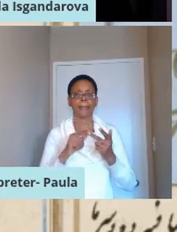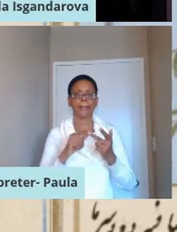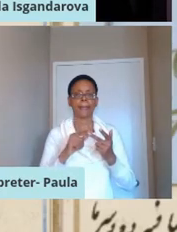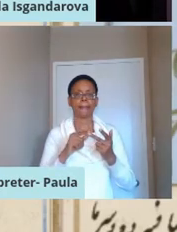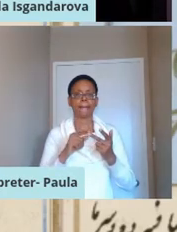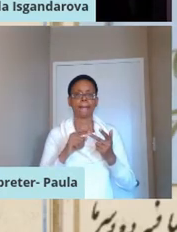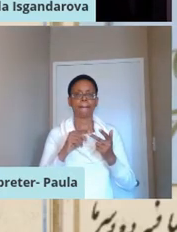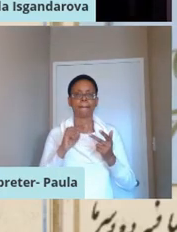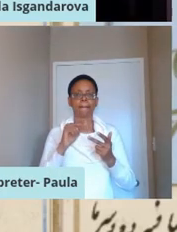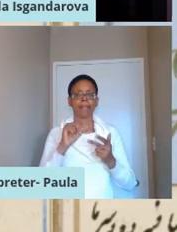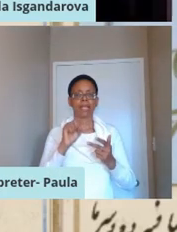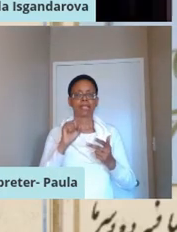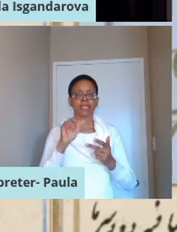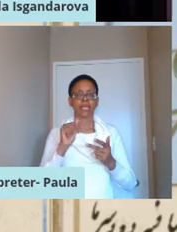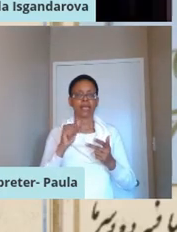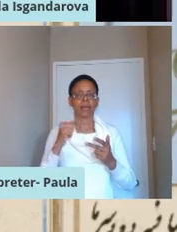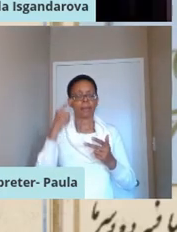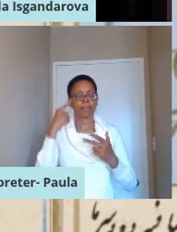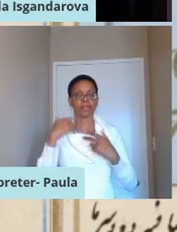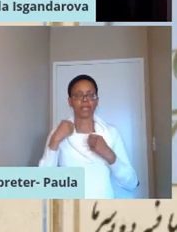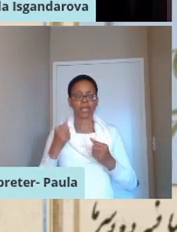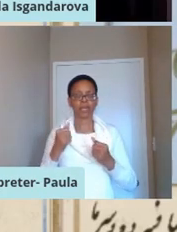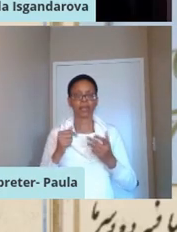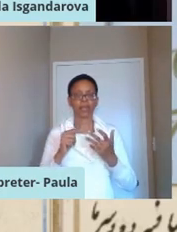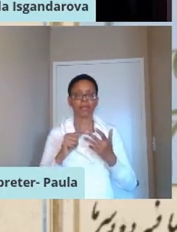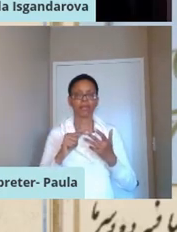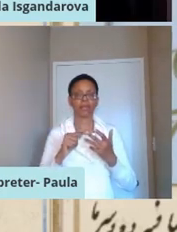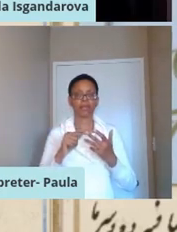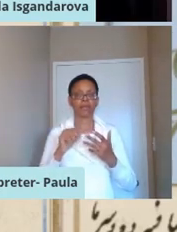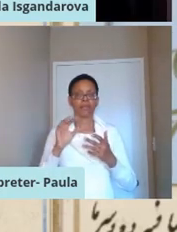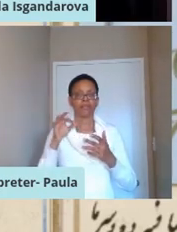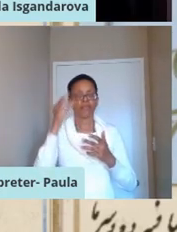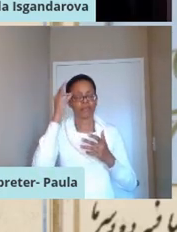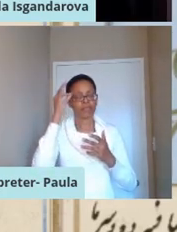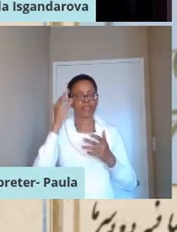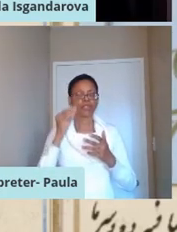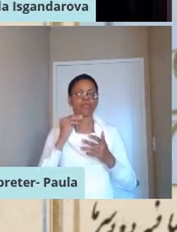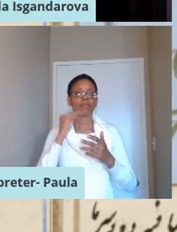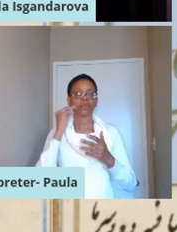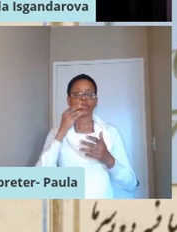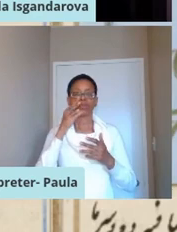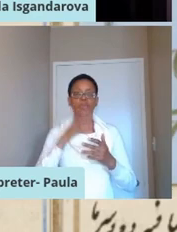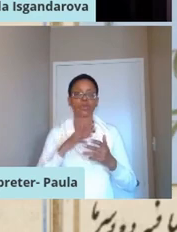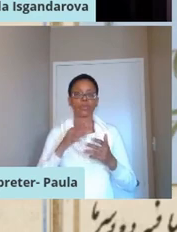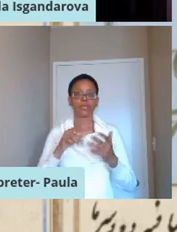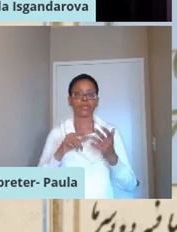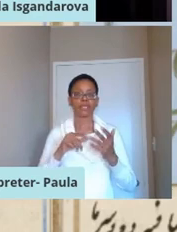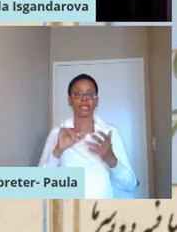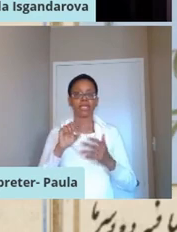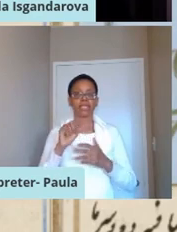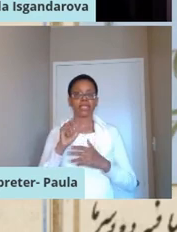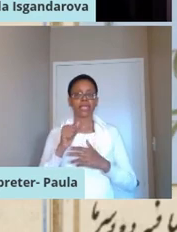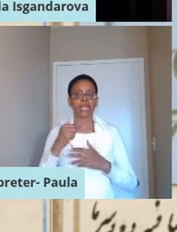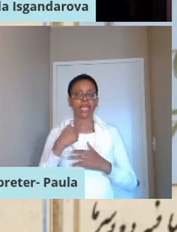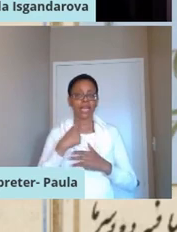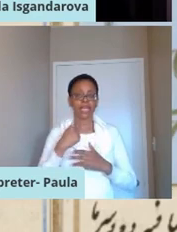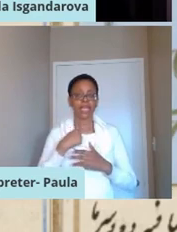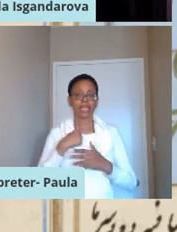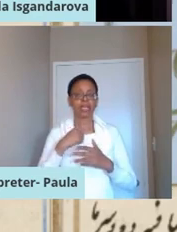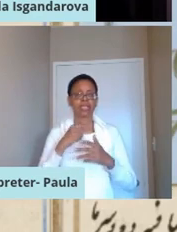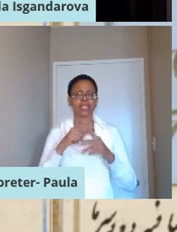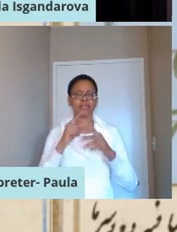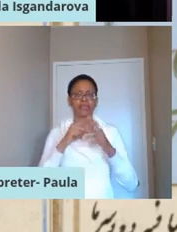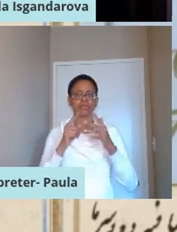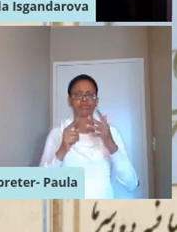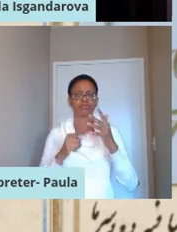Nasiha Mental Health, and NISA Helpline, Federation of Muslim Women, ISNA Canada, Muslim Council of Peel,